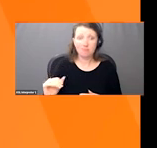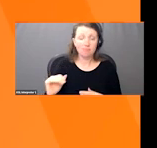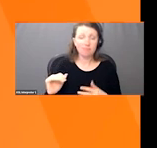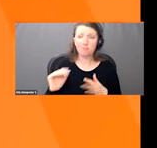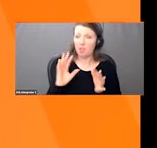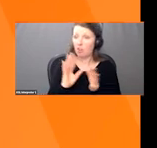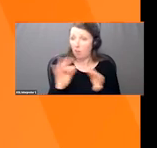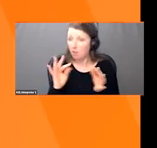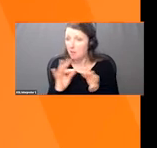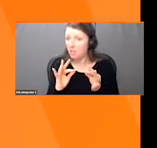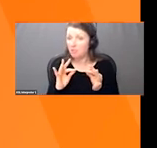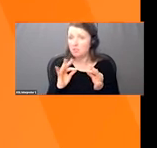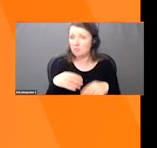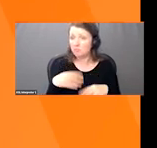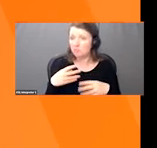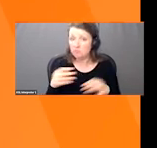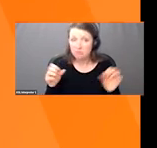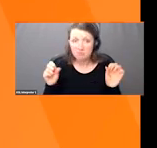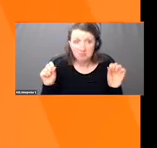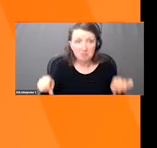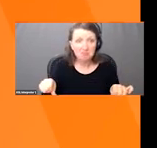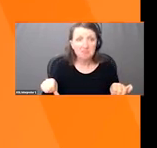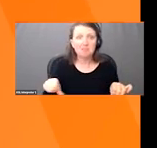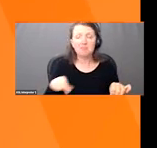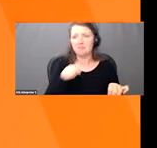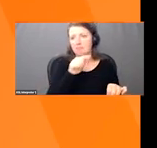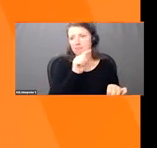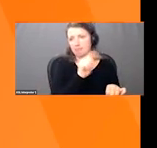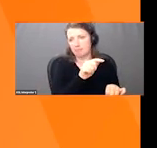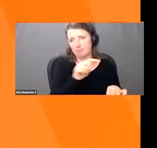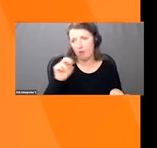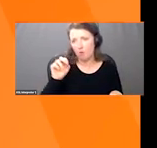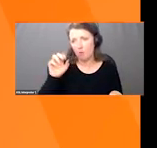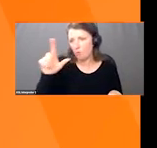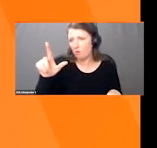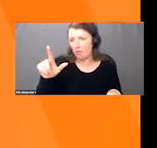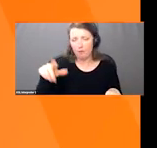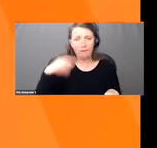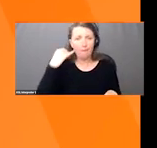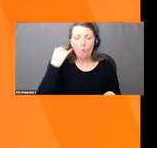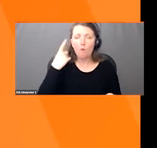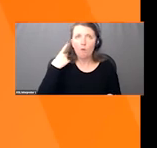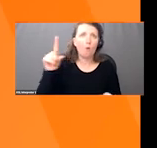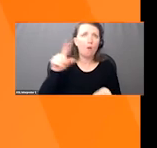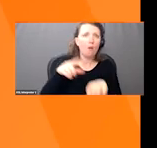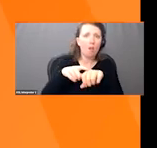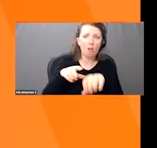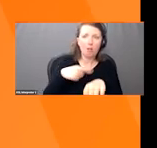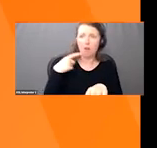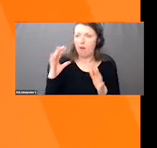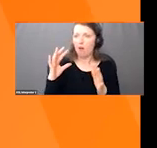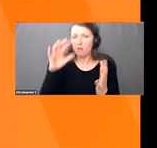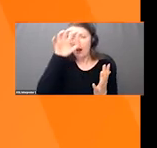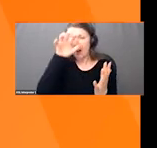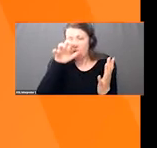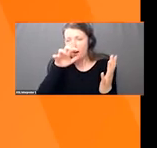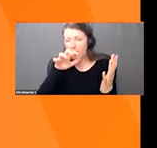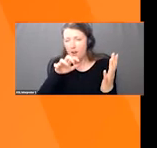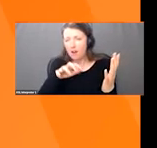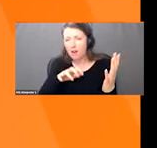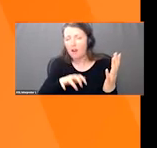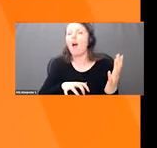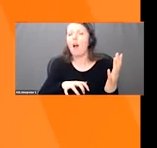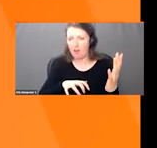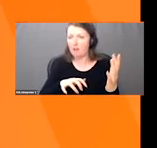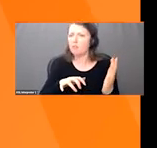and things. So if you are producing long form content, it's a great place to just bring it here. And it's exactly what it says on the tin. If I was to actually